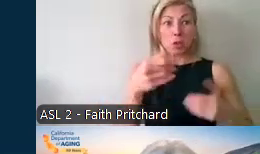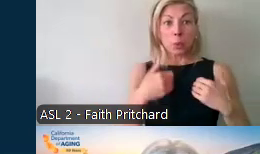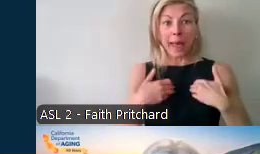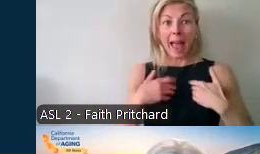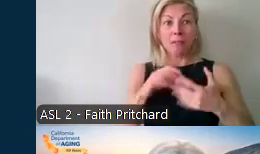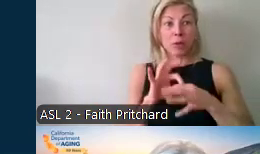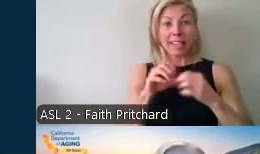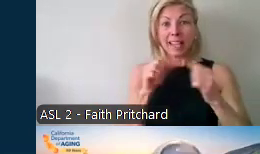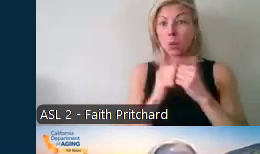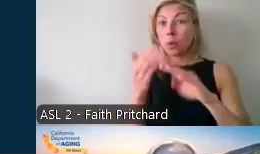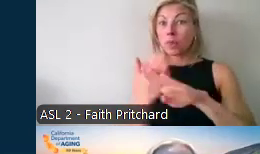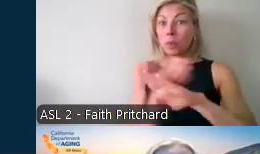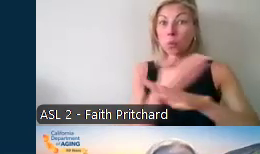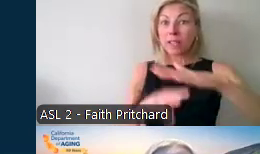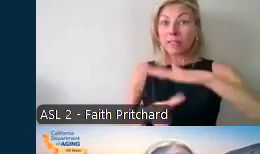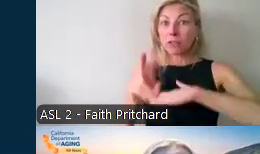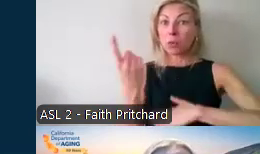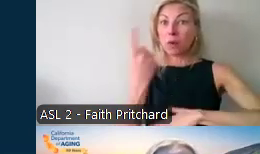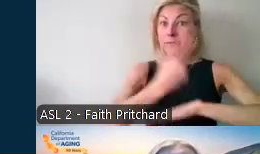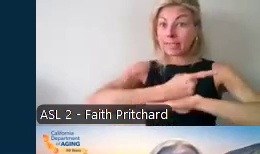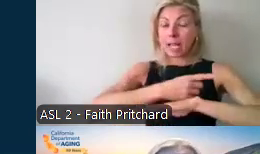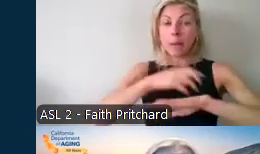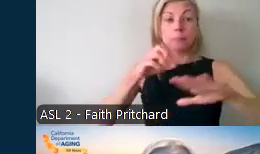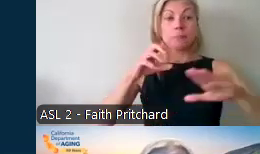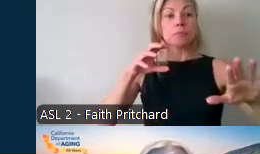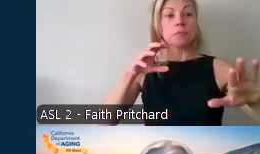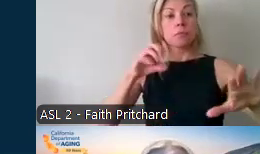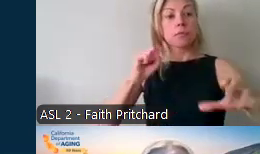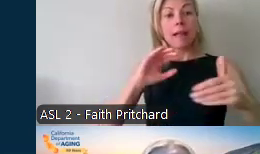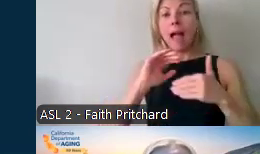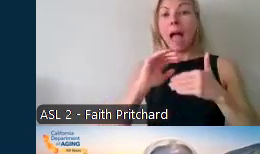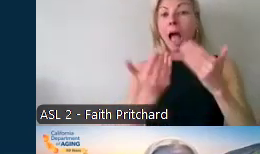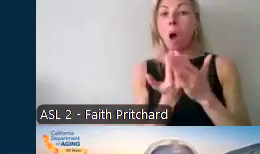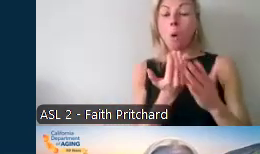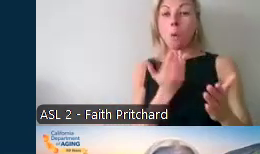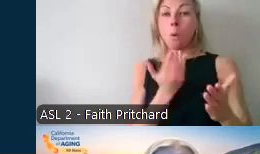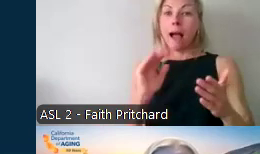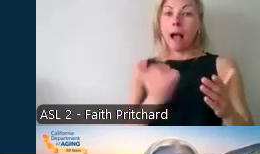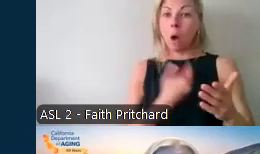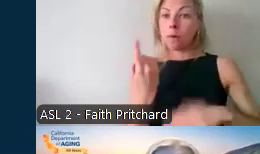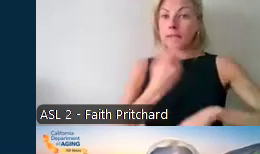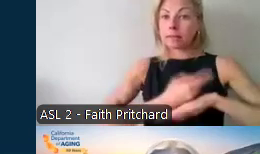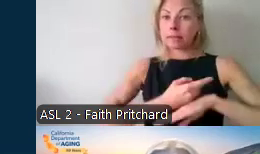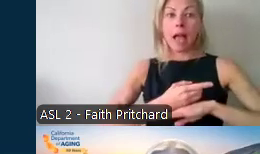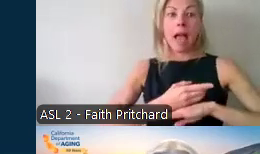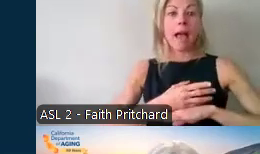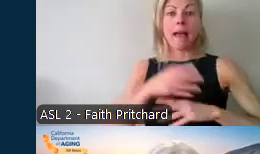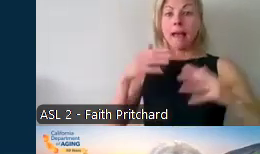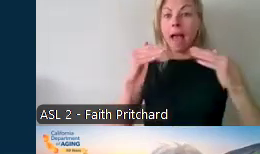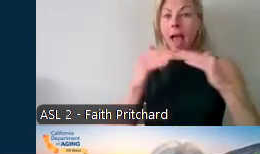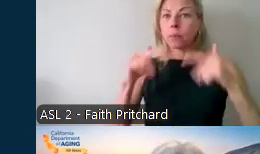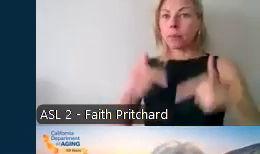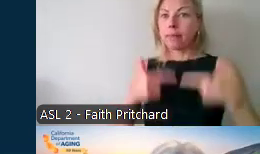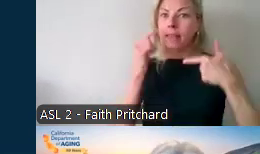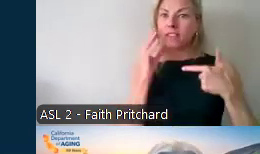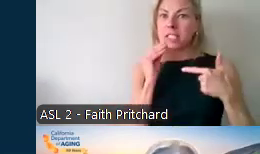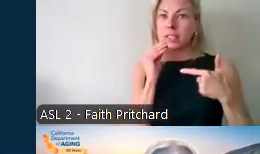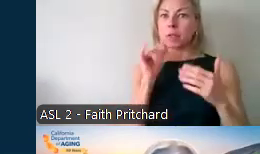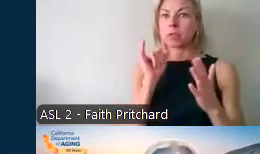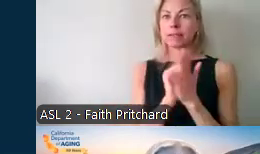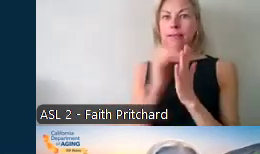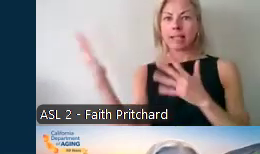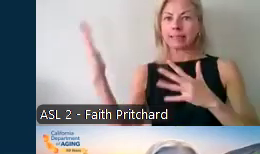preview of the day. Grounding our day in equity and lived experience is something that we want to have at the forefront.